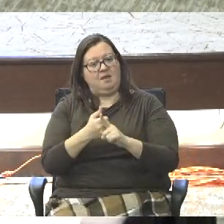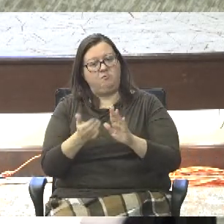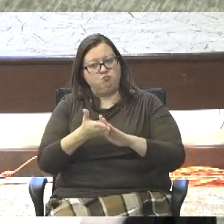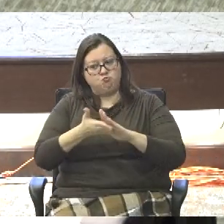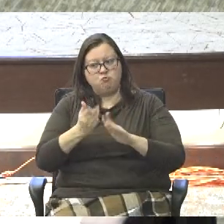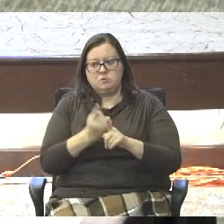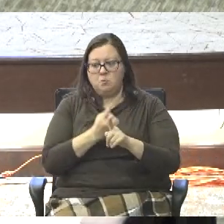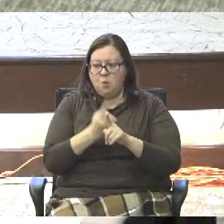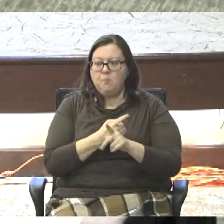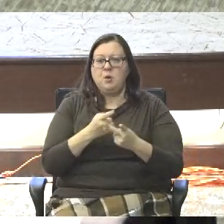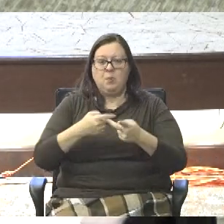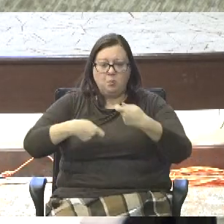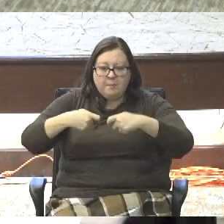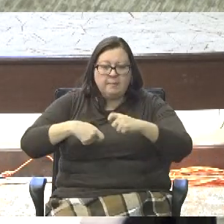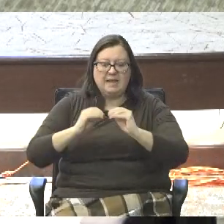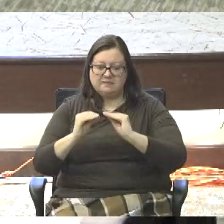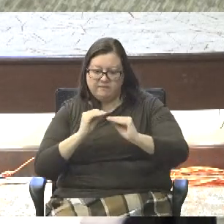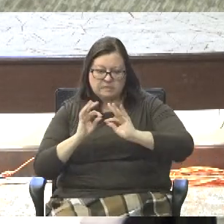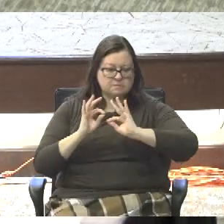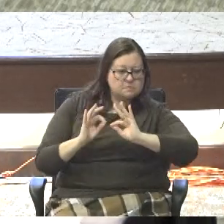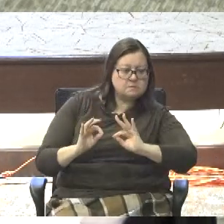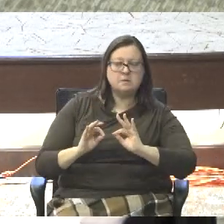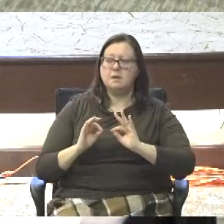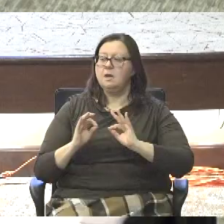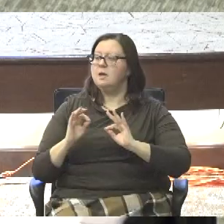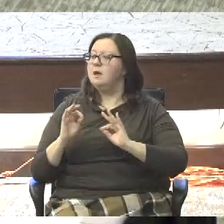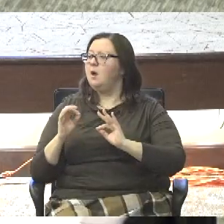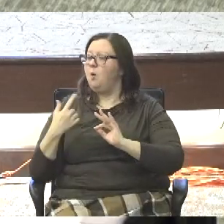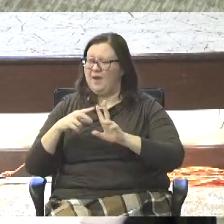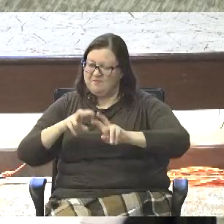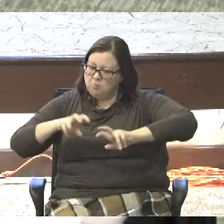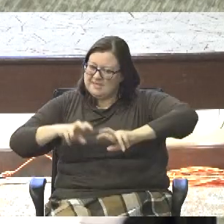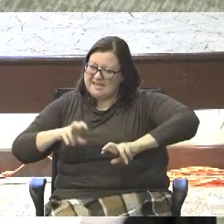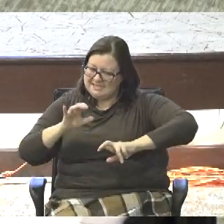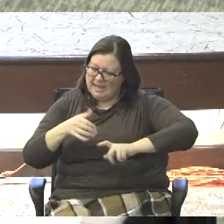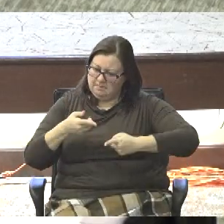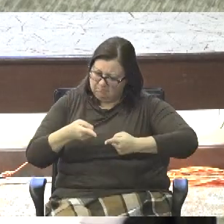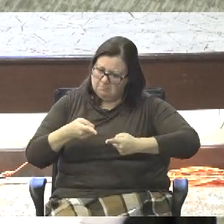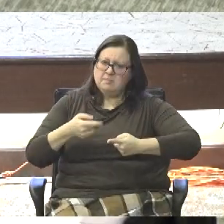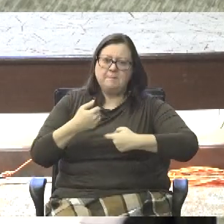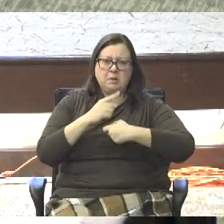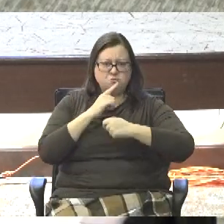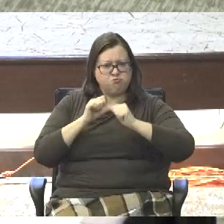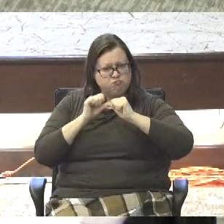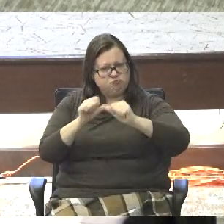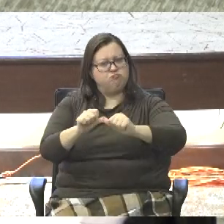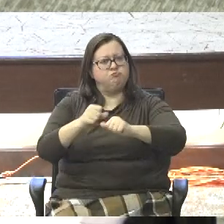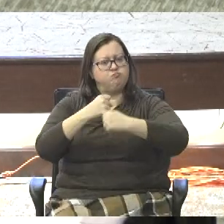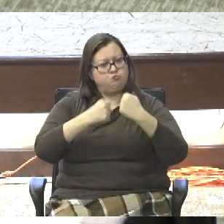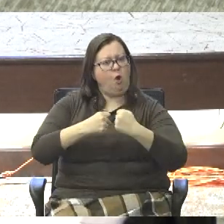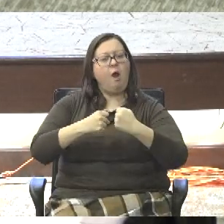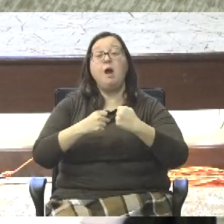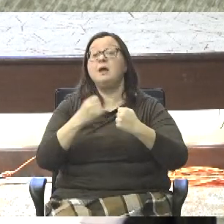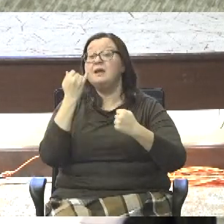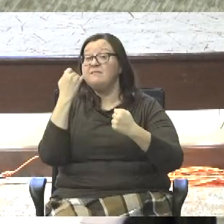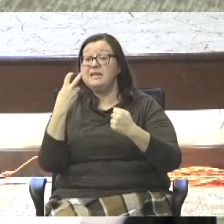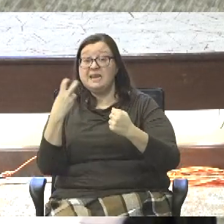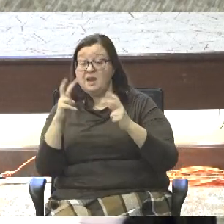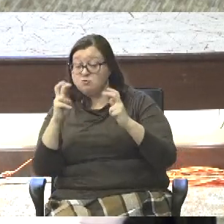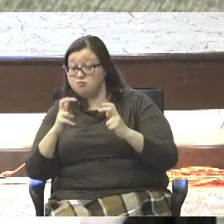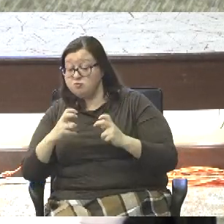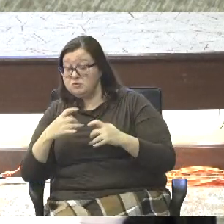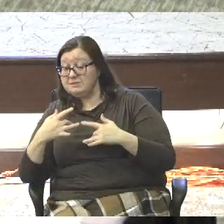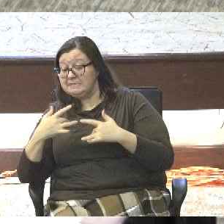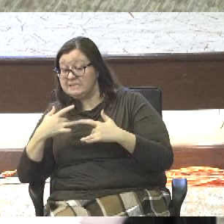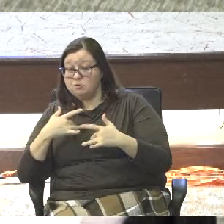one entity is carrying the burden or load. So we really want to assess that structure as well and just bring forward any potential solutions or recommendations